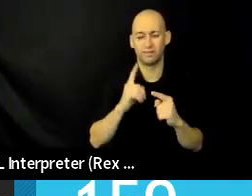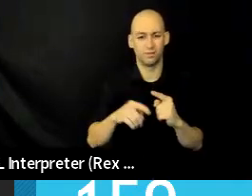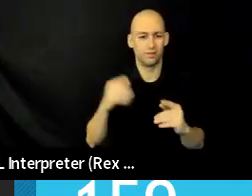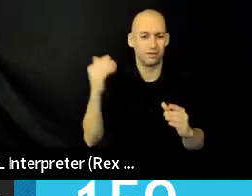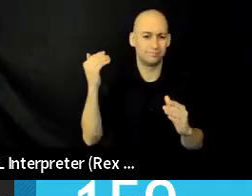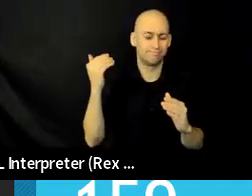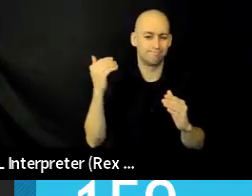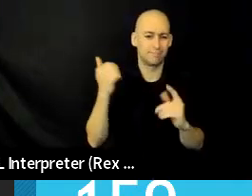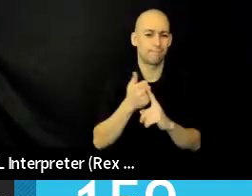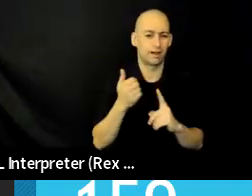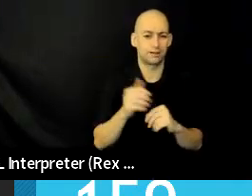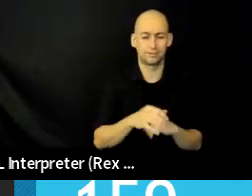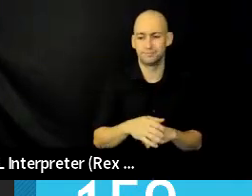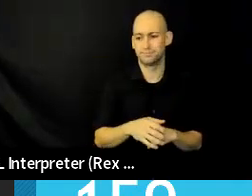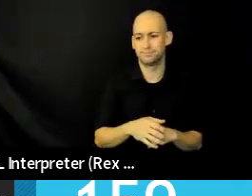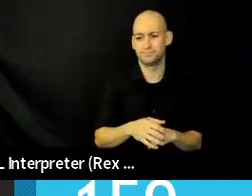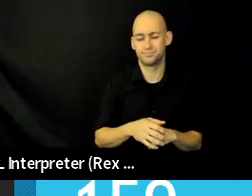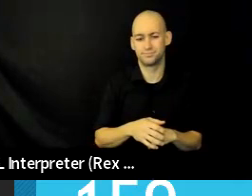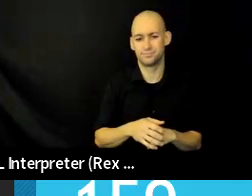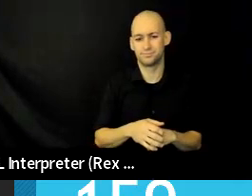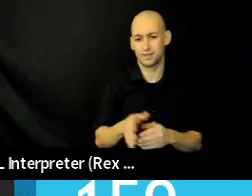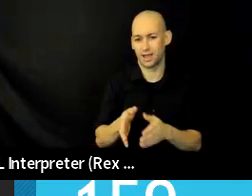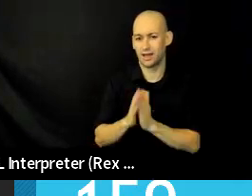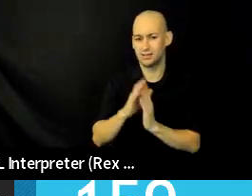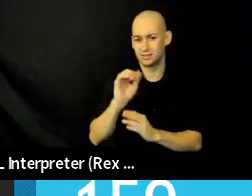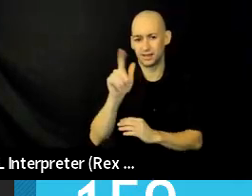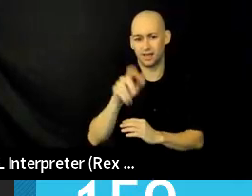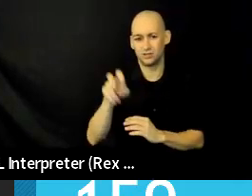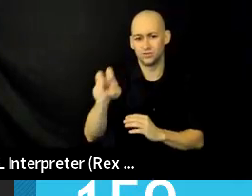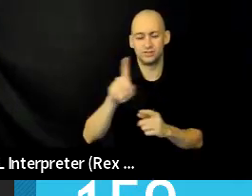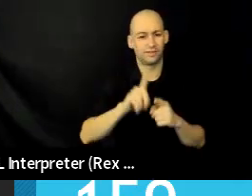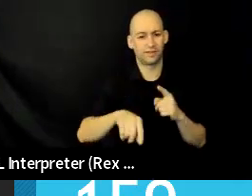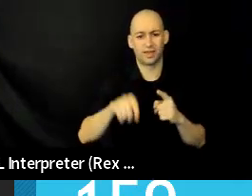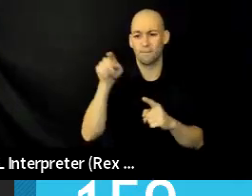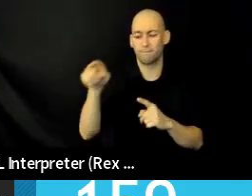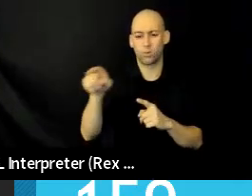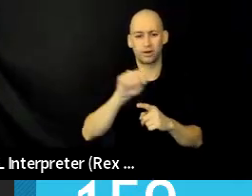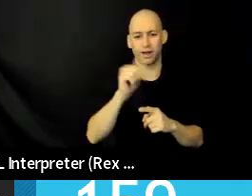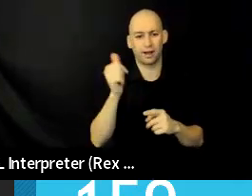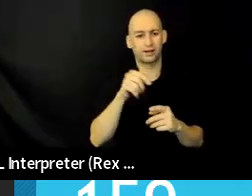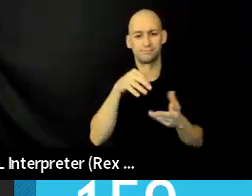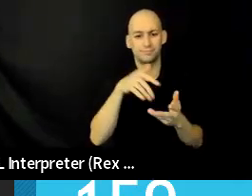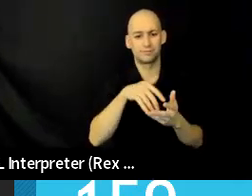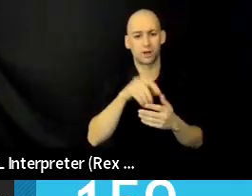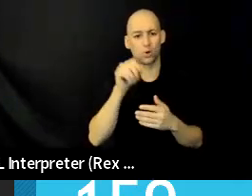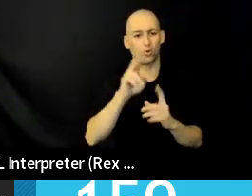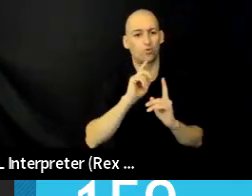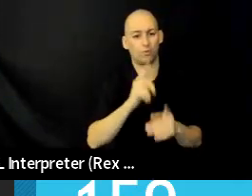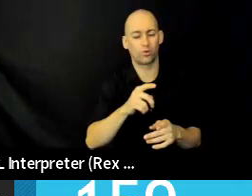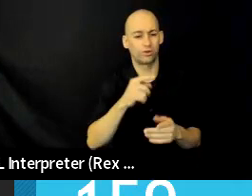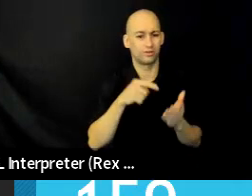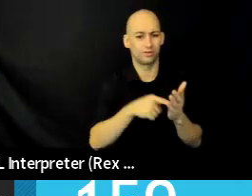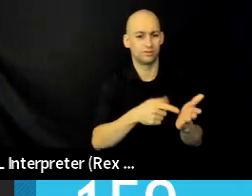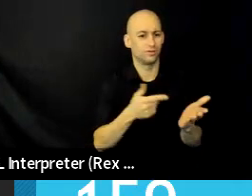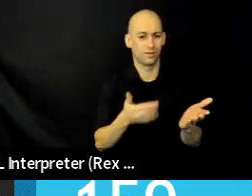Ask Caltrans. They can't point to any report or study that has looked at that. In other